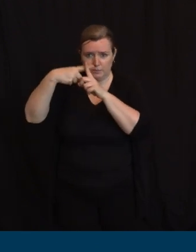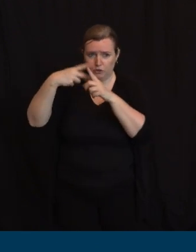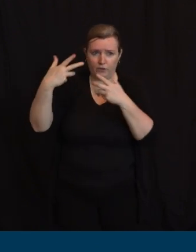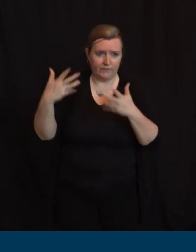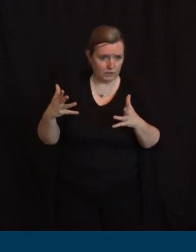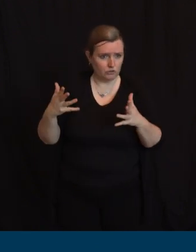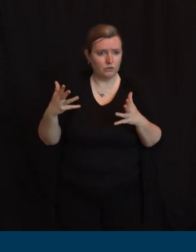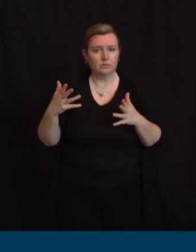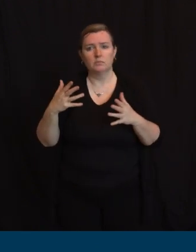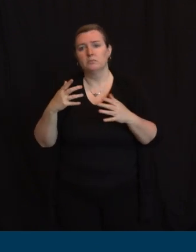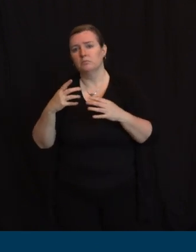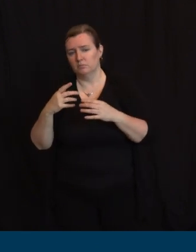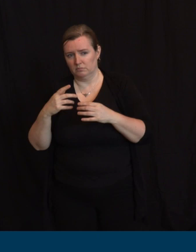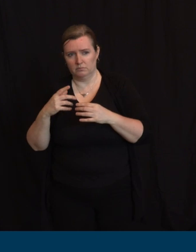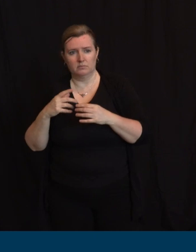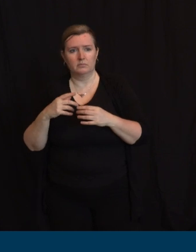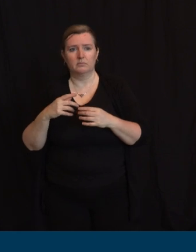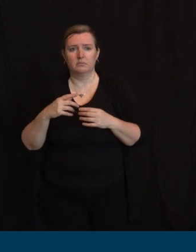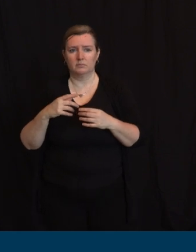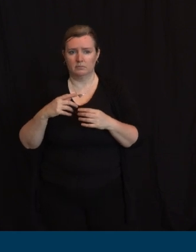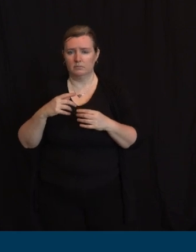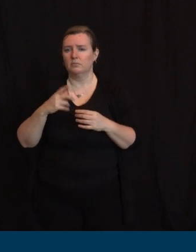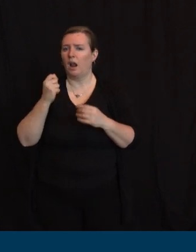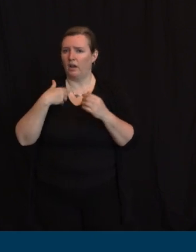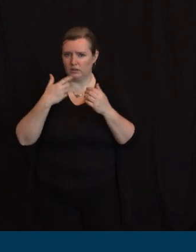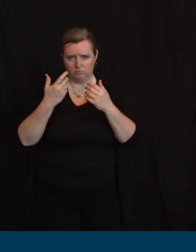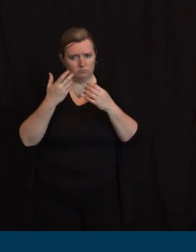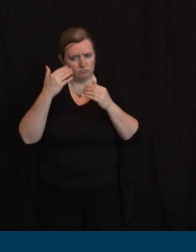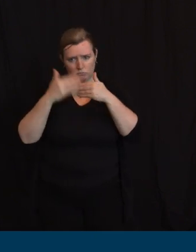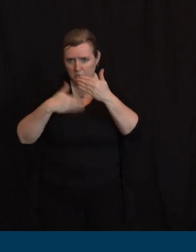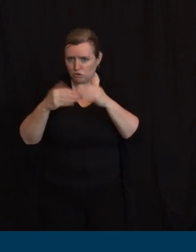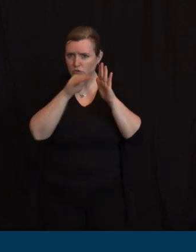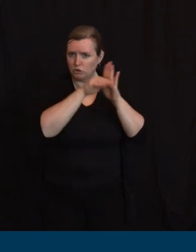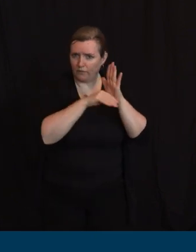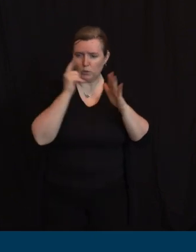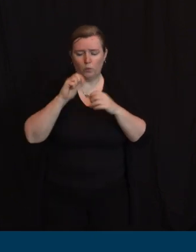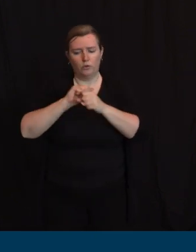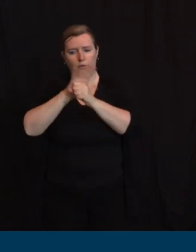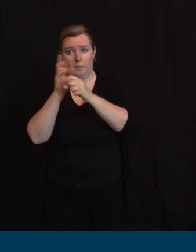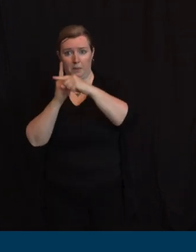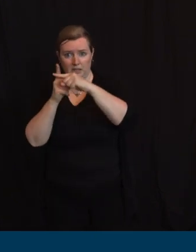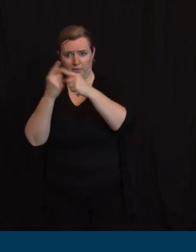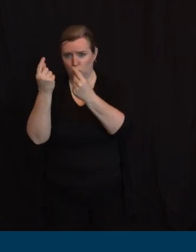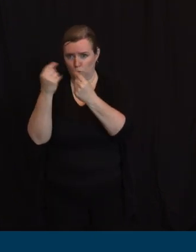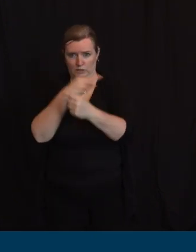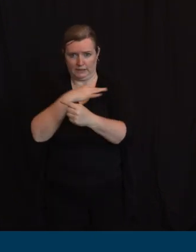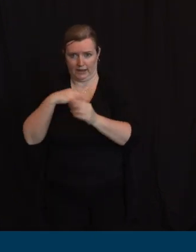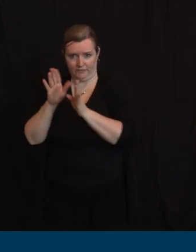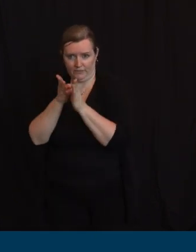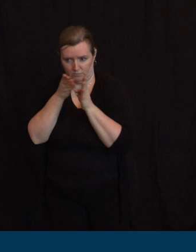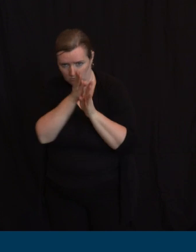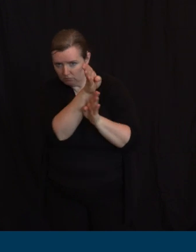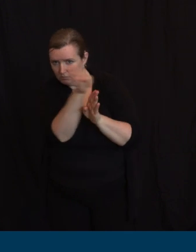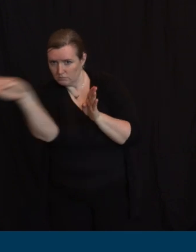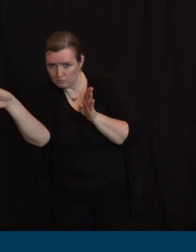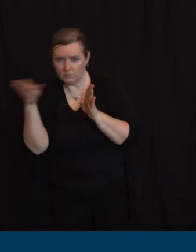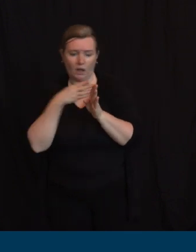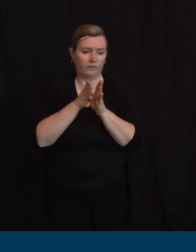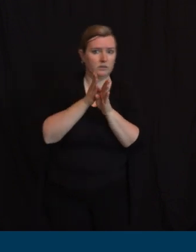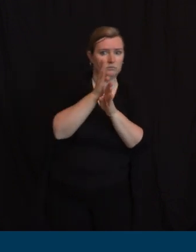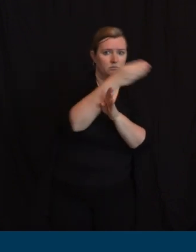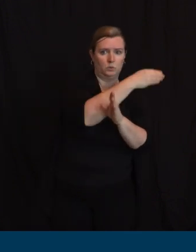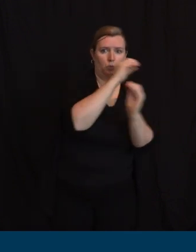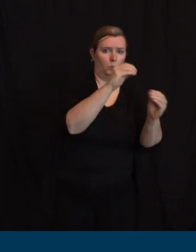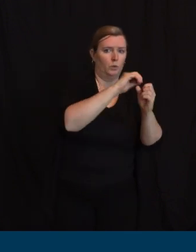COVID-19 staff and residents within the facility. Information regarding quarantine of